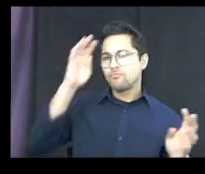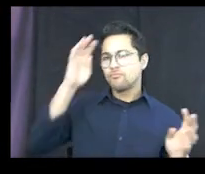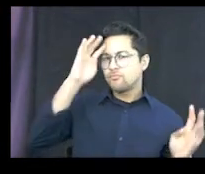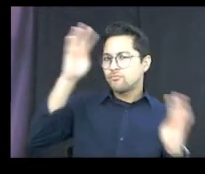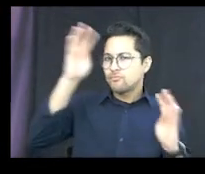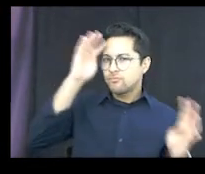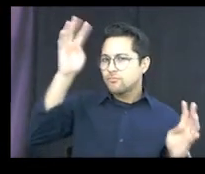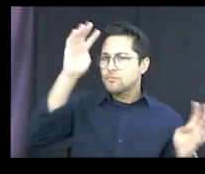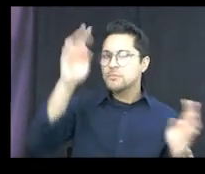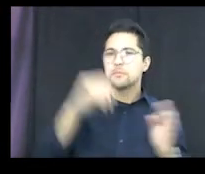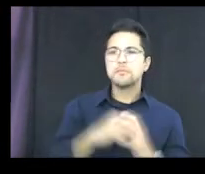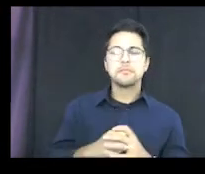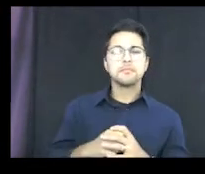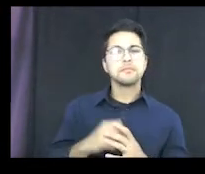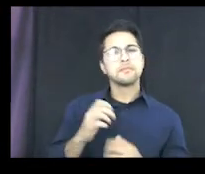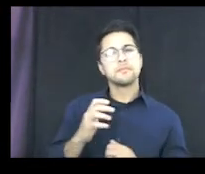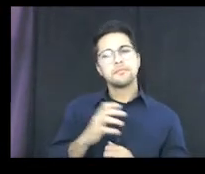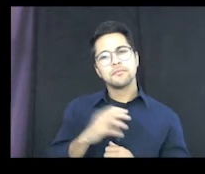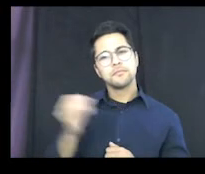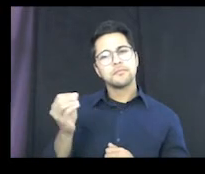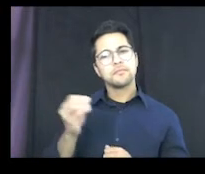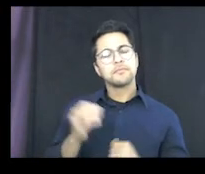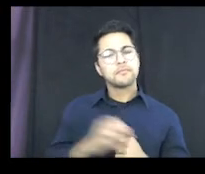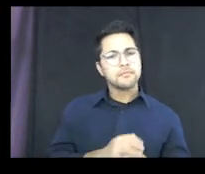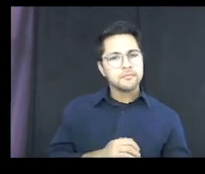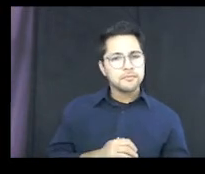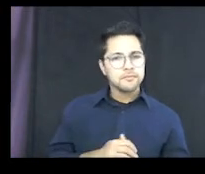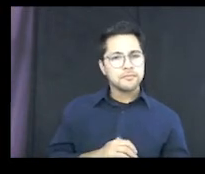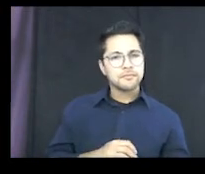creativity and